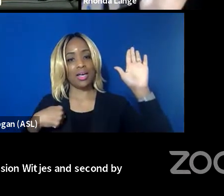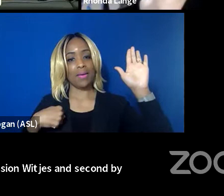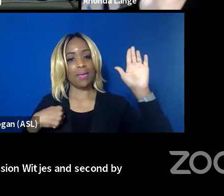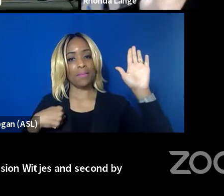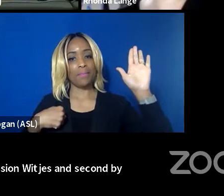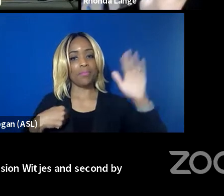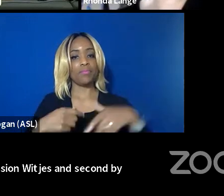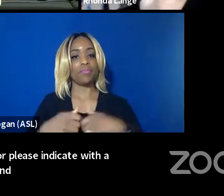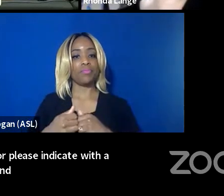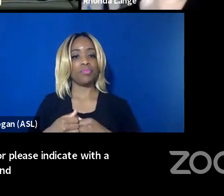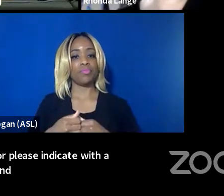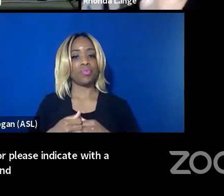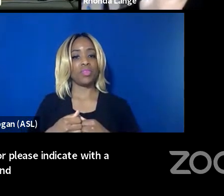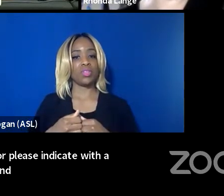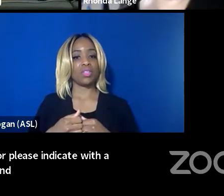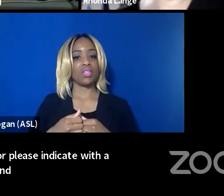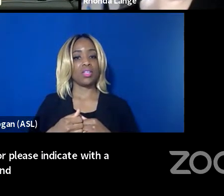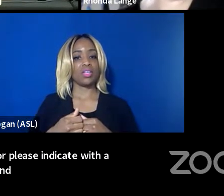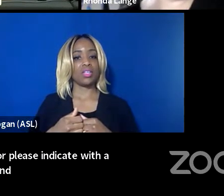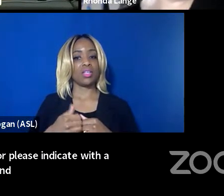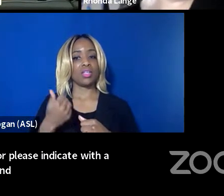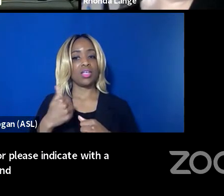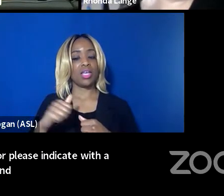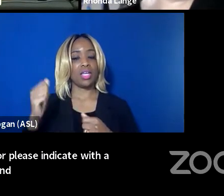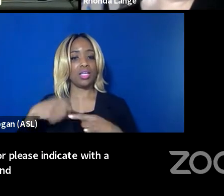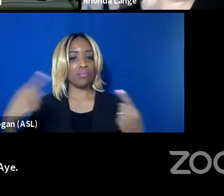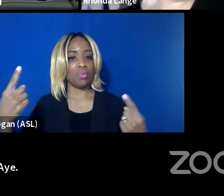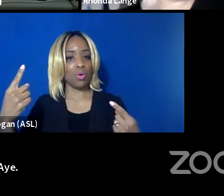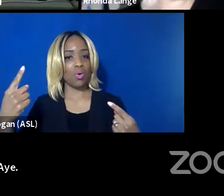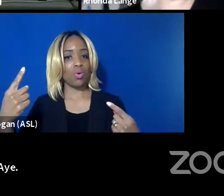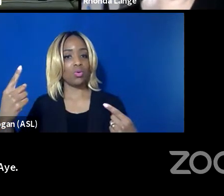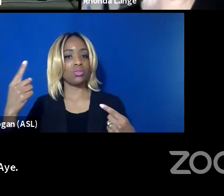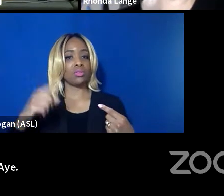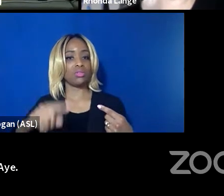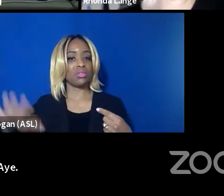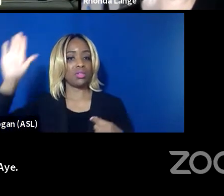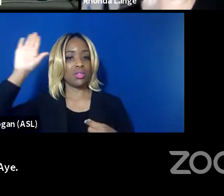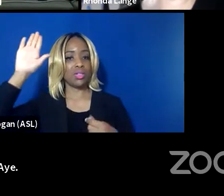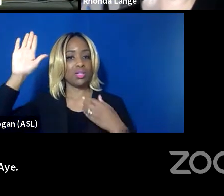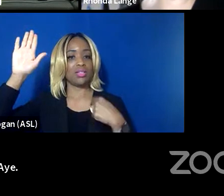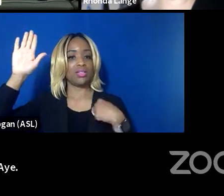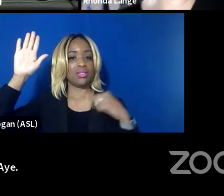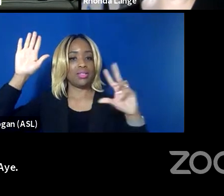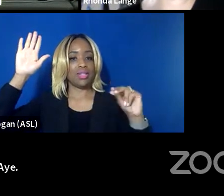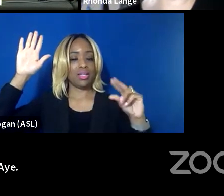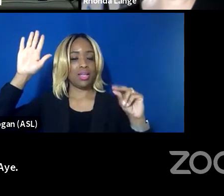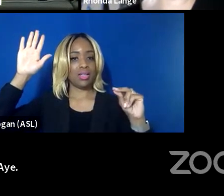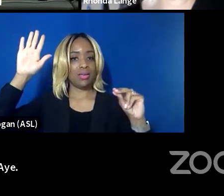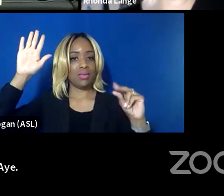Aye. Aye. Aye. All those opposed, raise your hand and say nay.